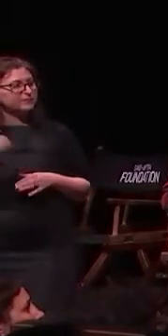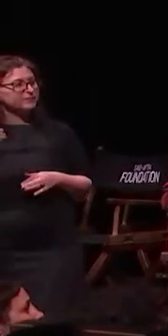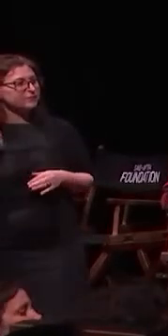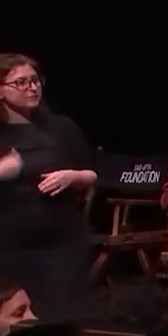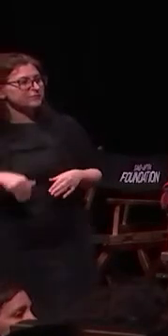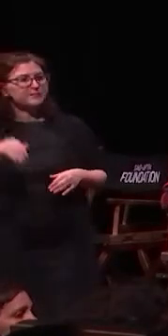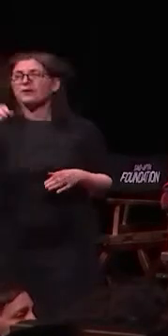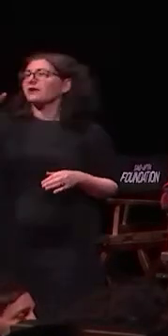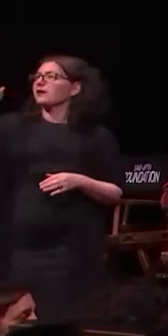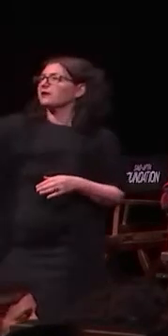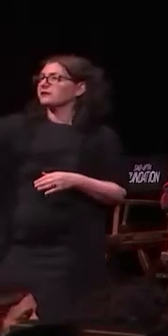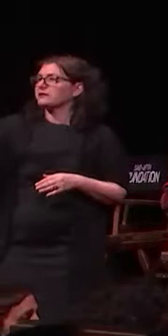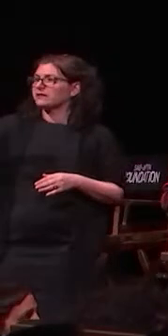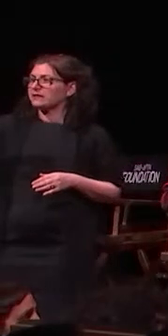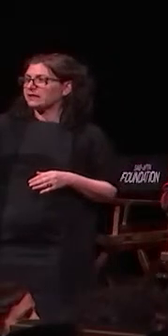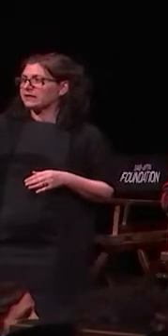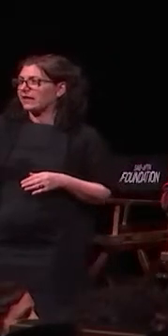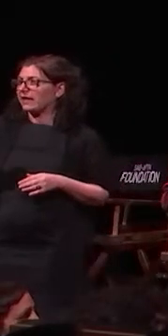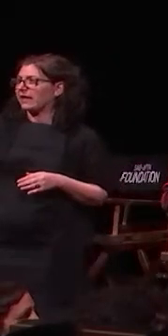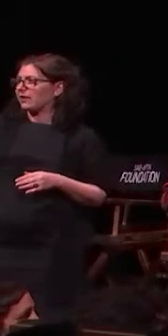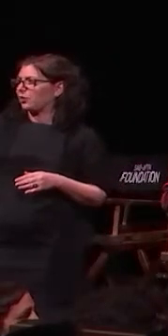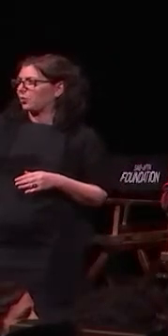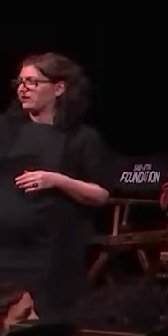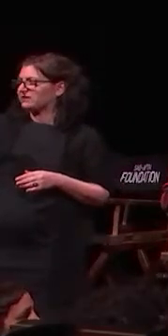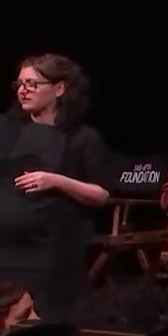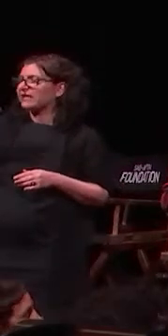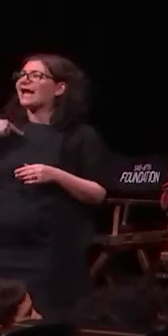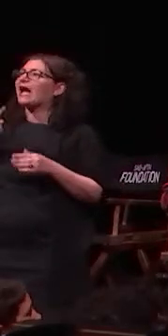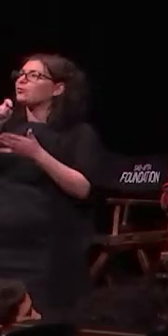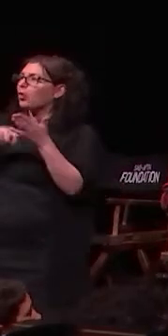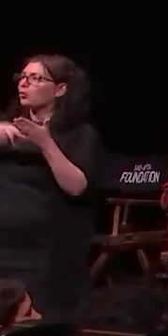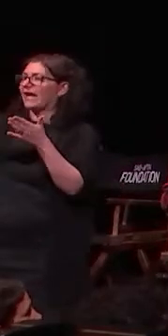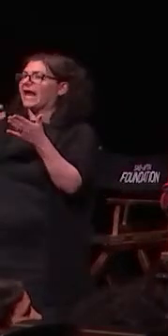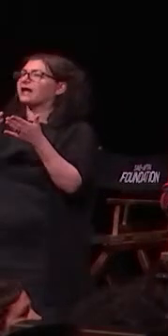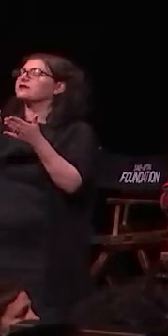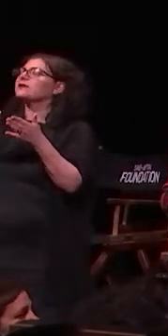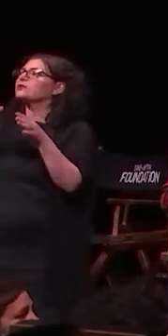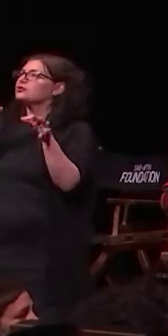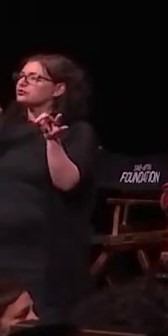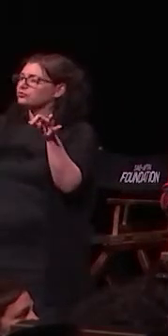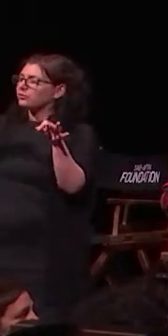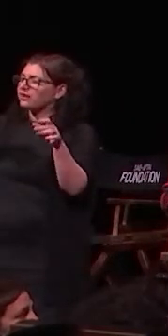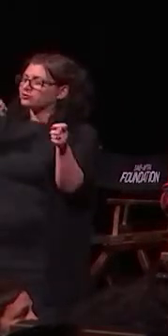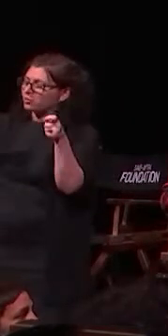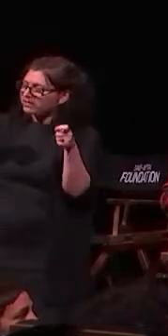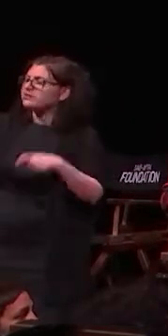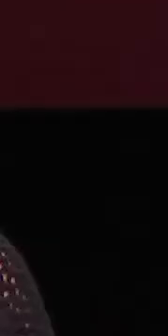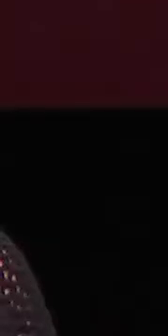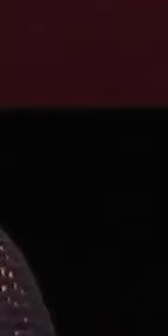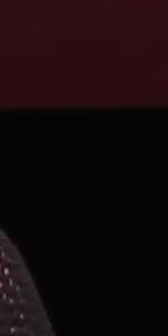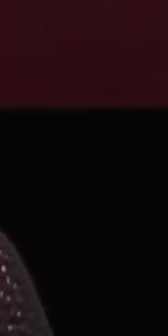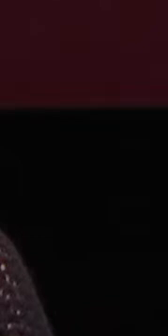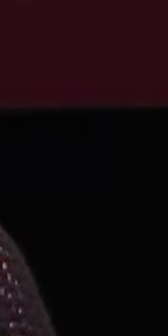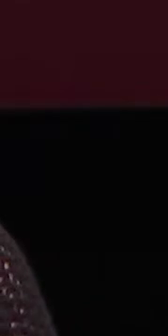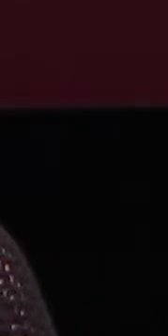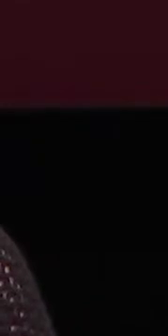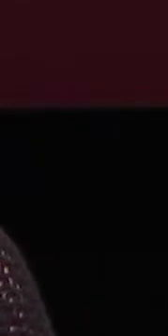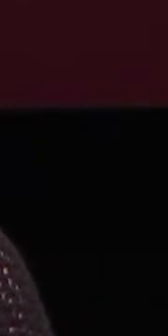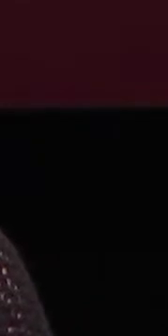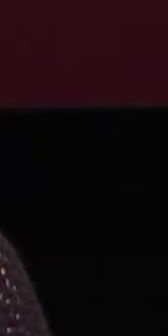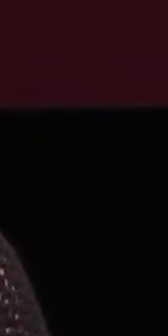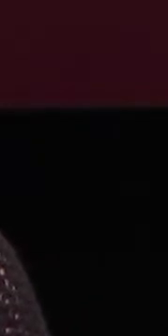So I'm Danae Grandison. I wrote and directed Redefined, the coming-of-age short film. And here I have two of